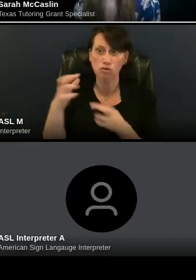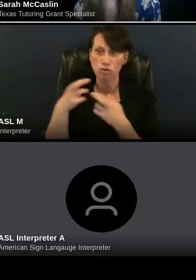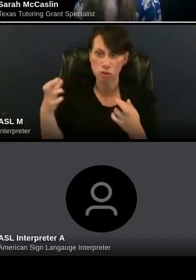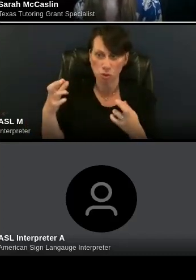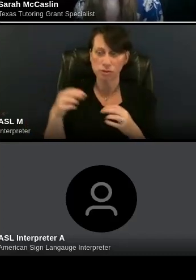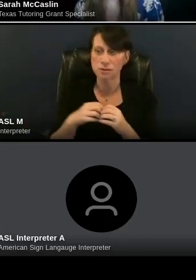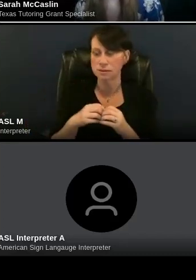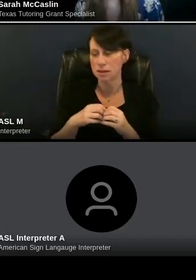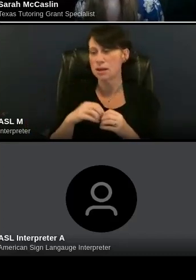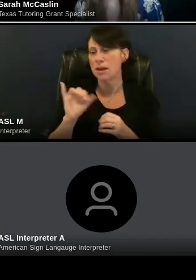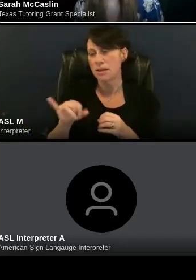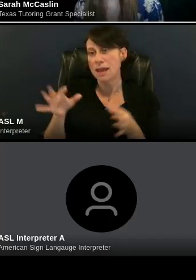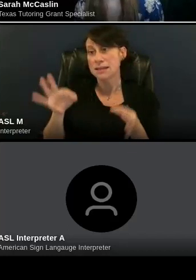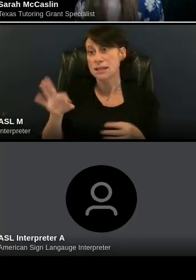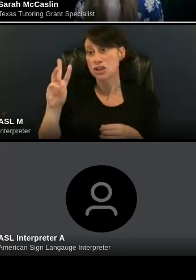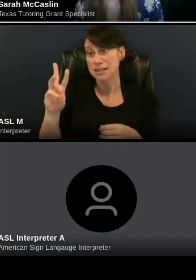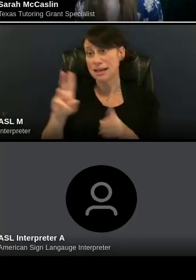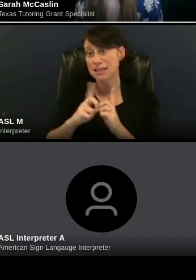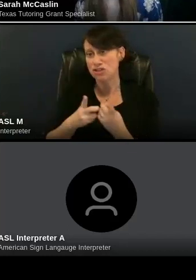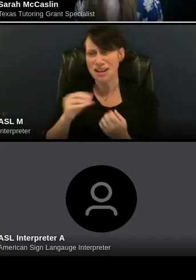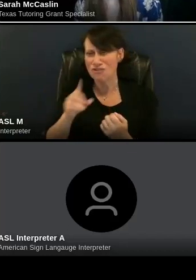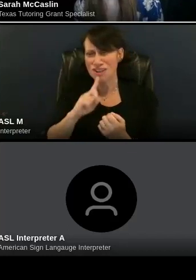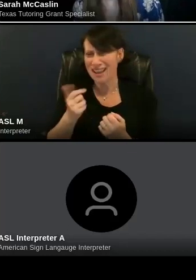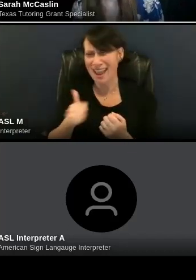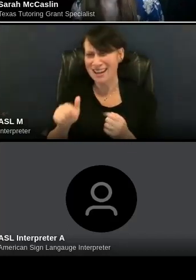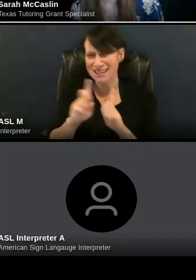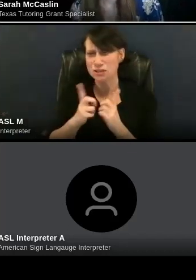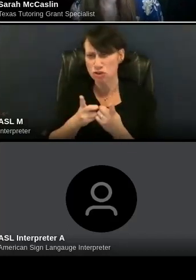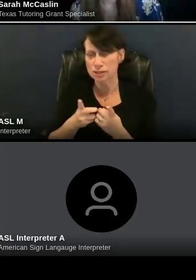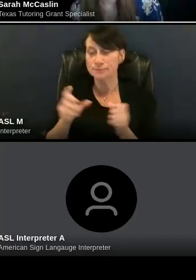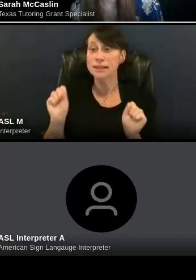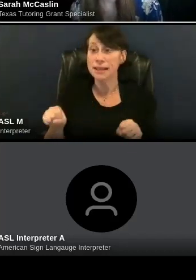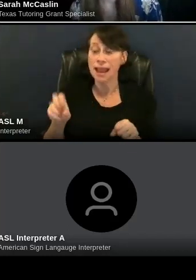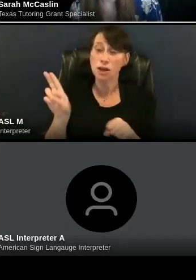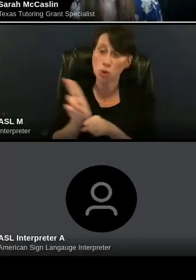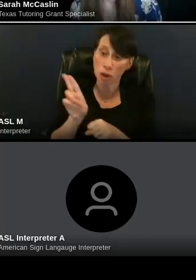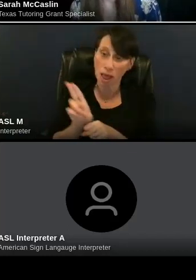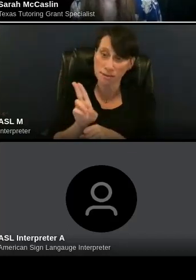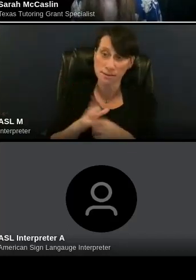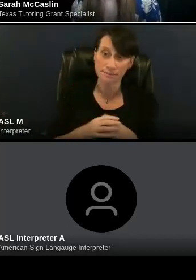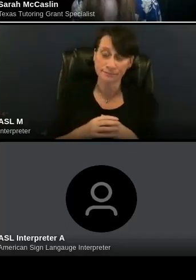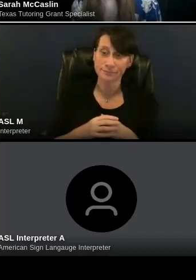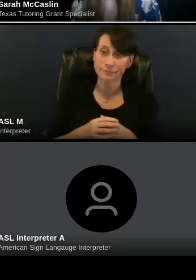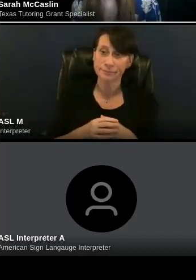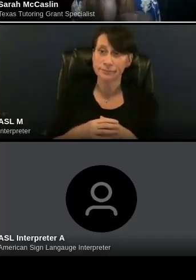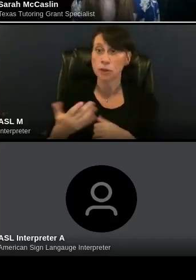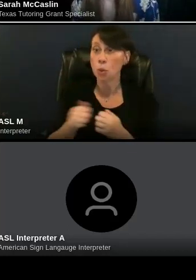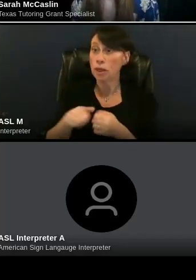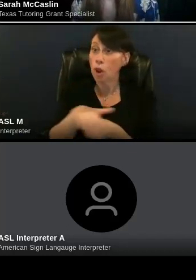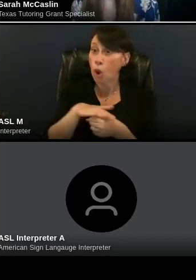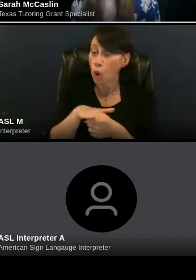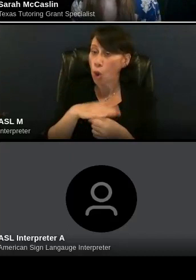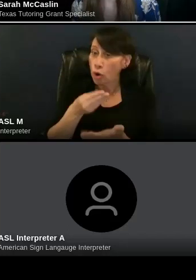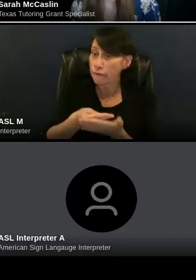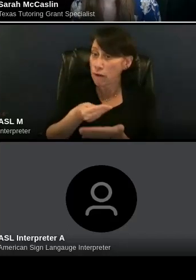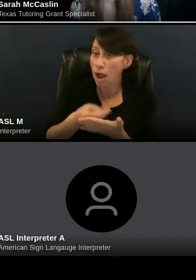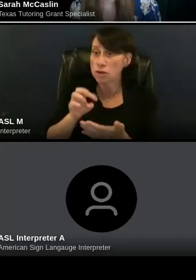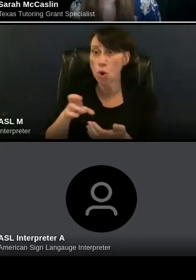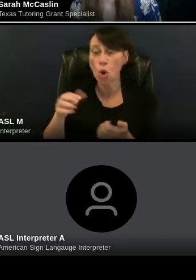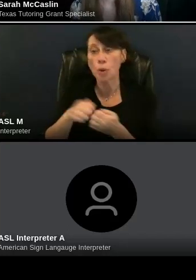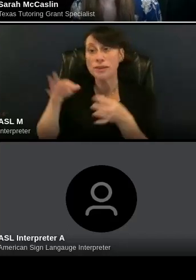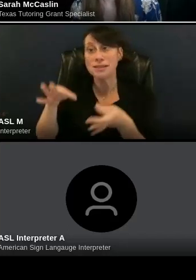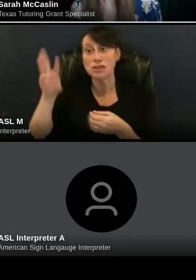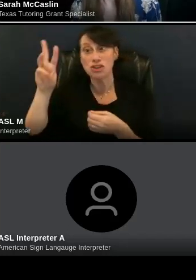that Decision 6 districts, and really any district, can utilize either with local funds or in this case with Decision